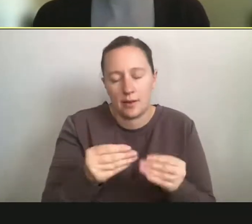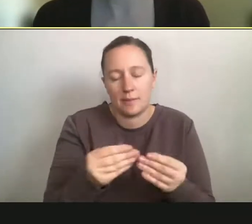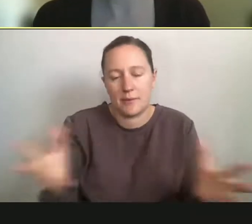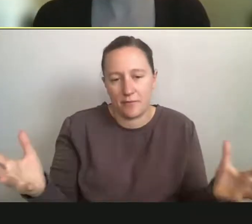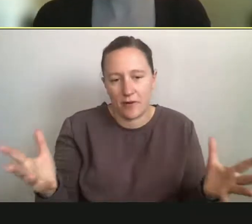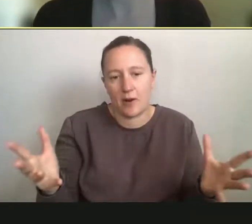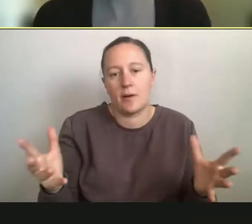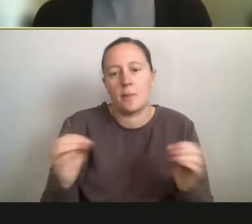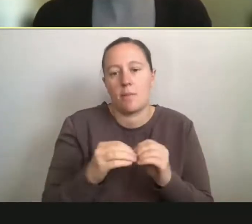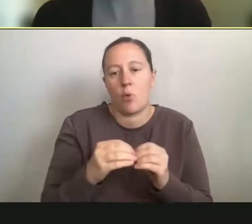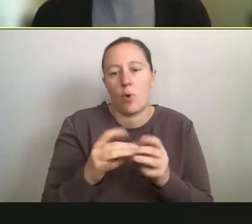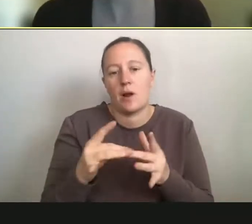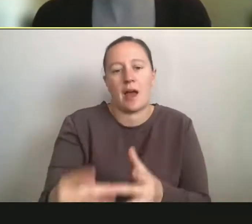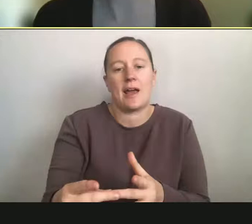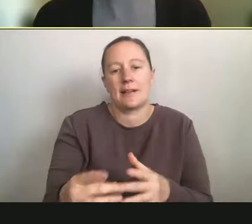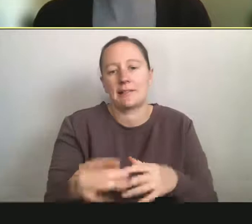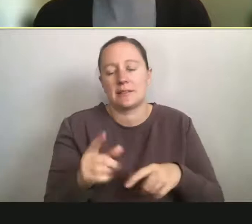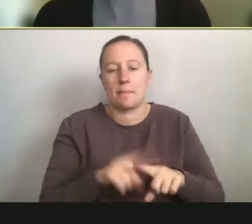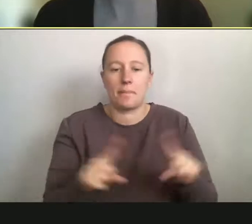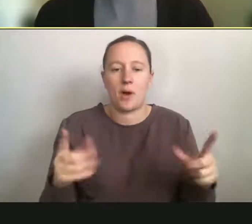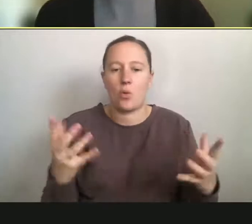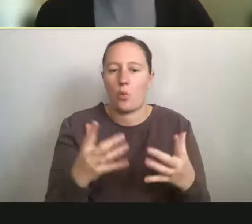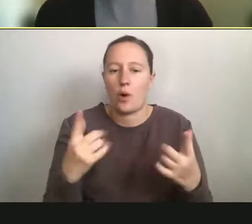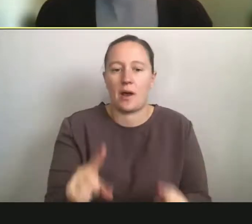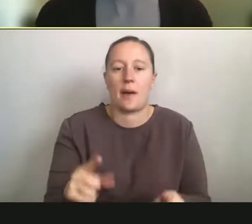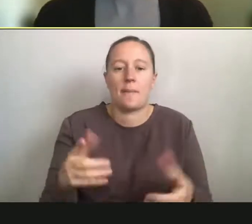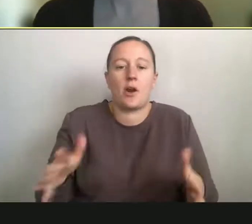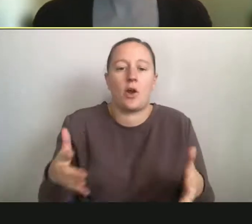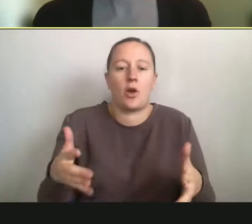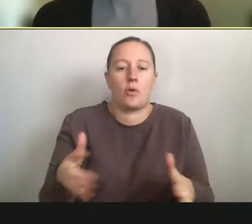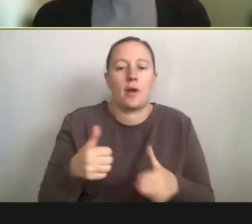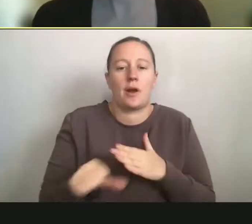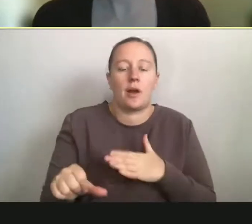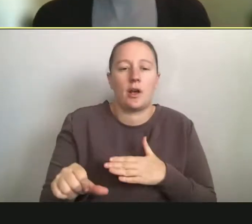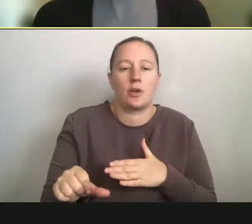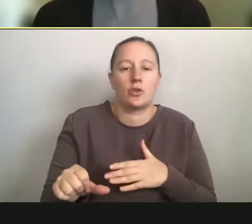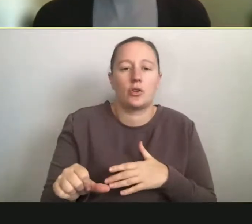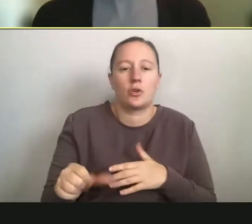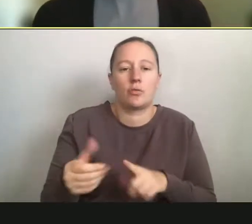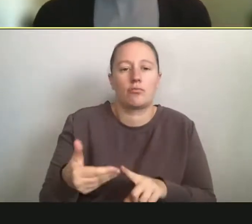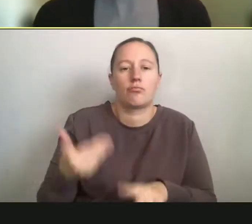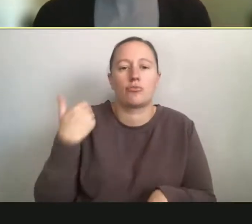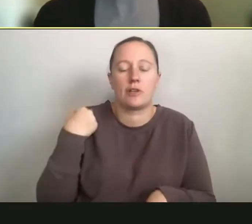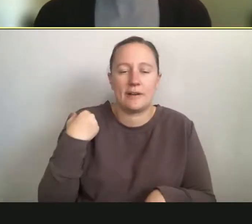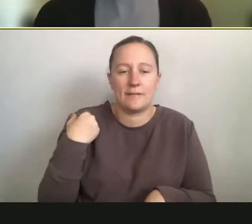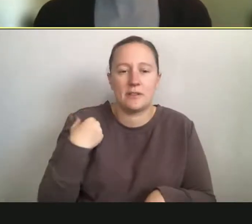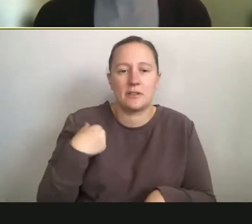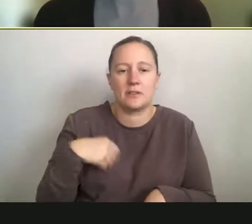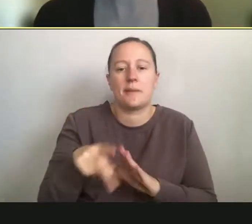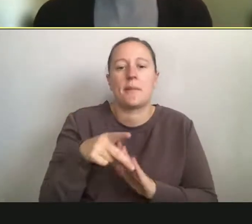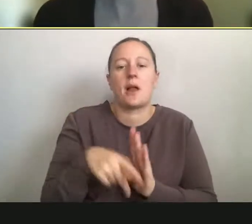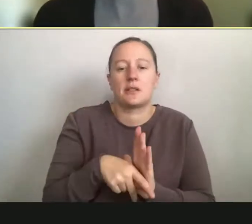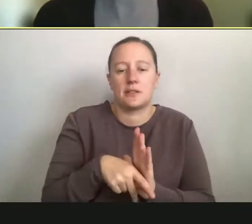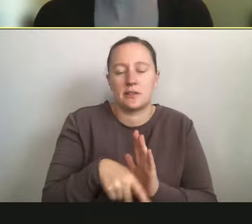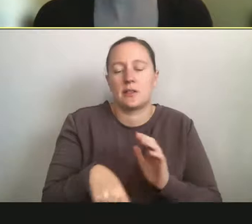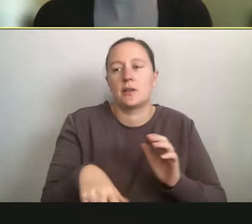but yeah, basically what has happened already under previous policies, that